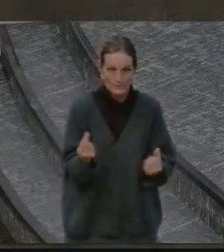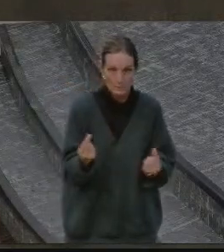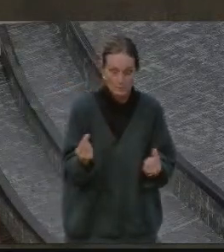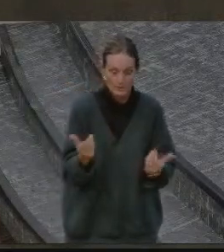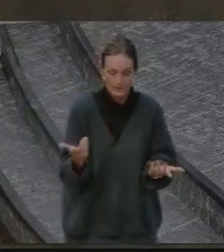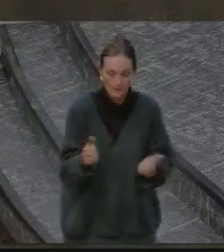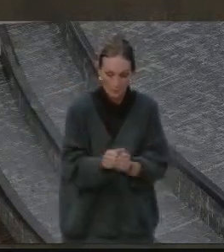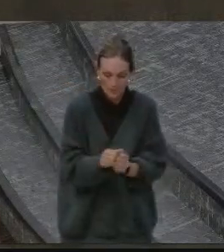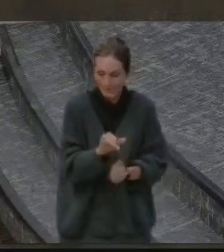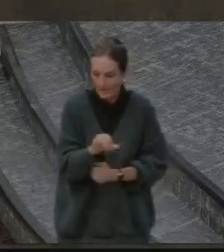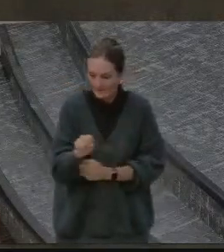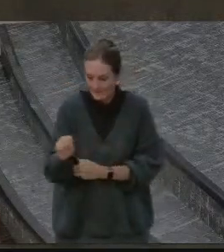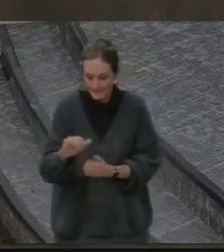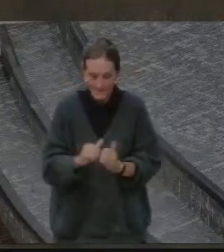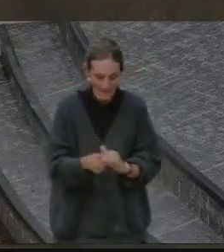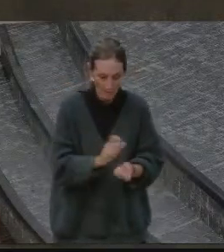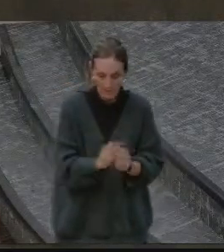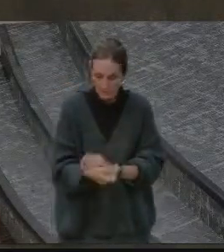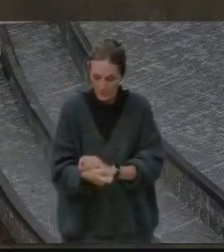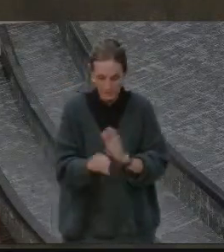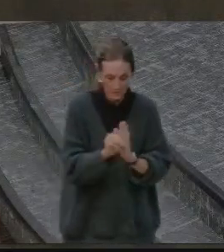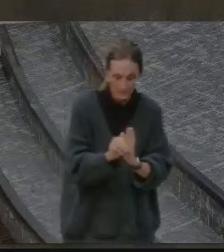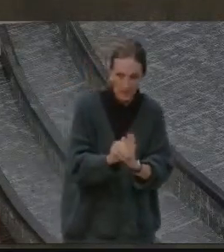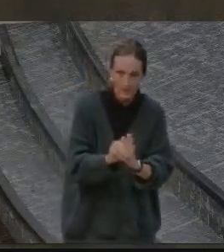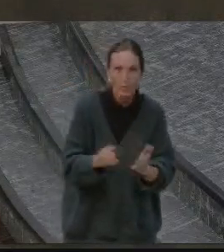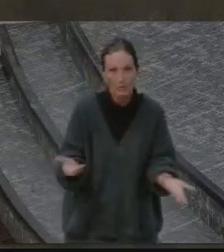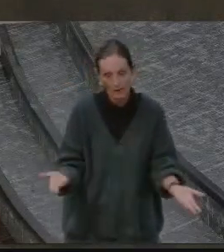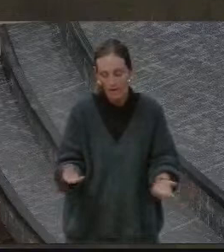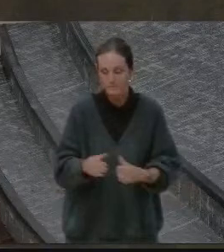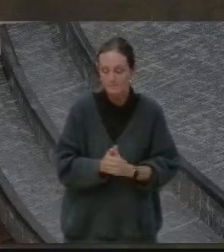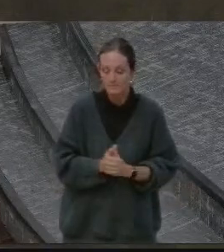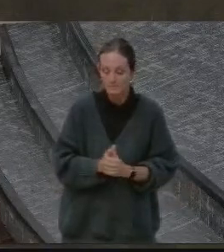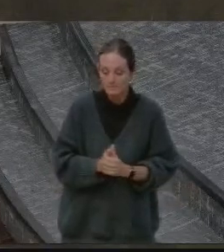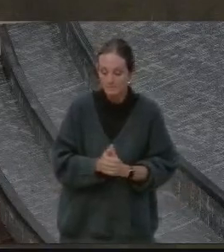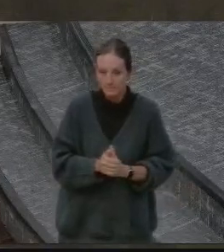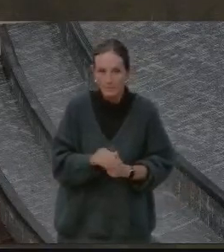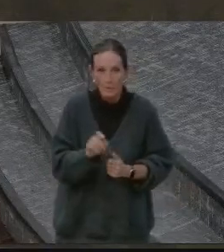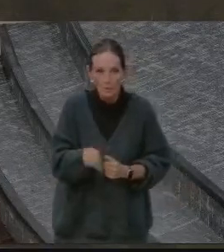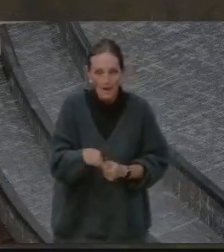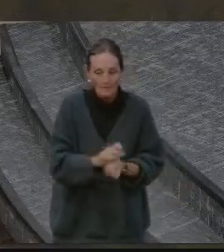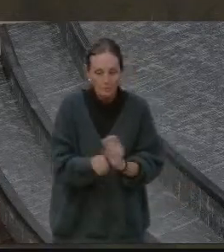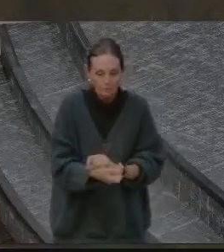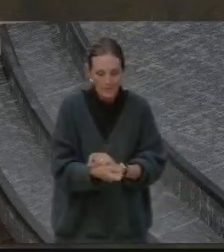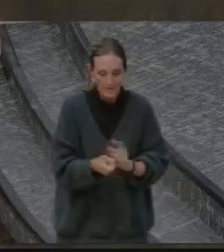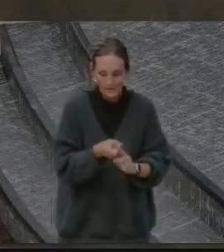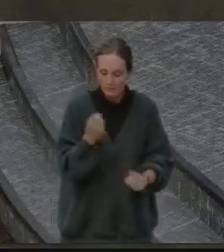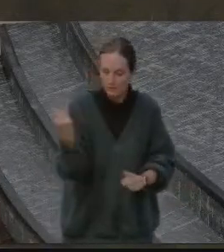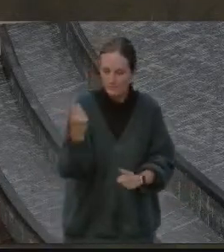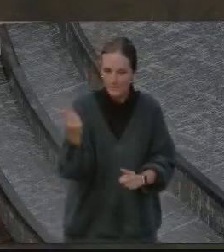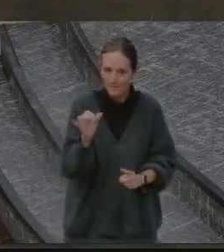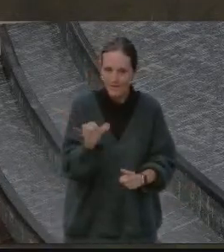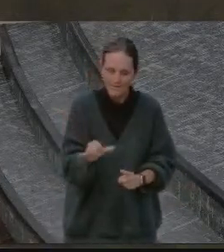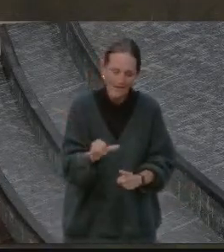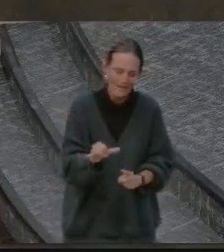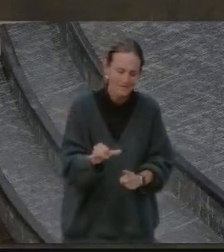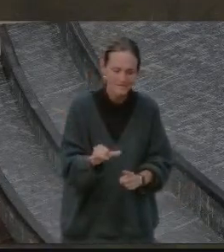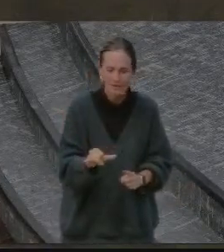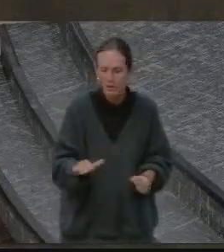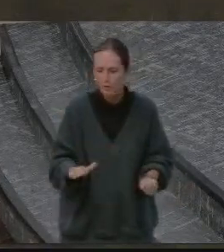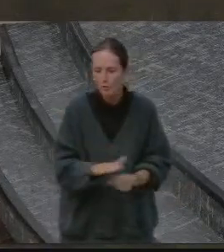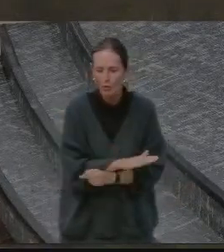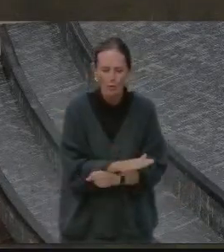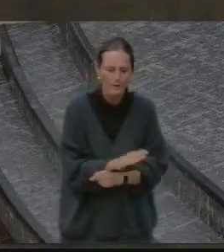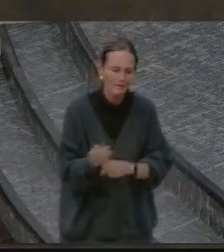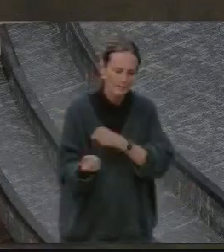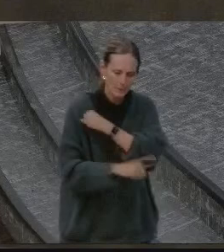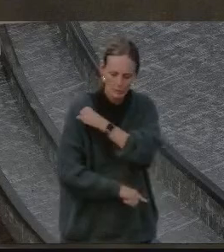know, with ISS and how are we changing the model, you have to move from something that's strictly punitive to something